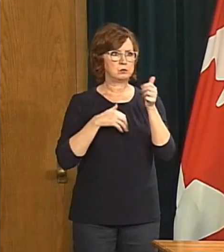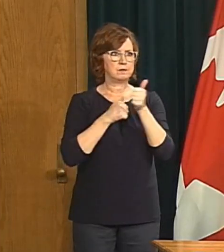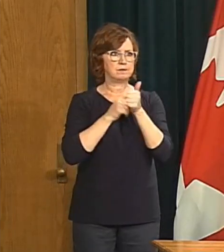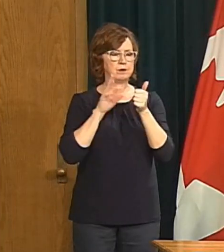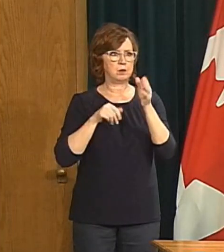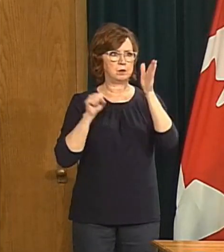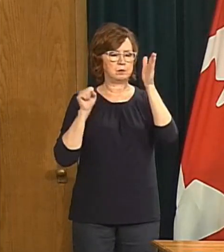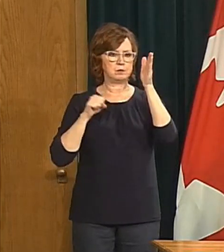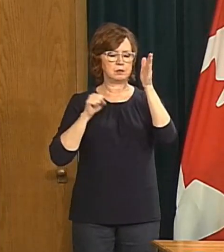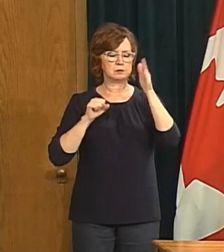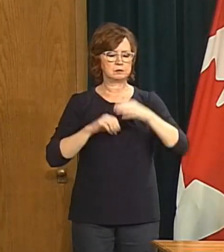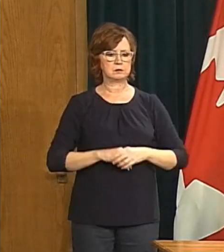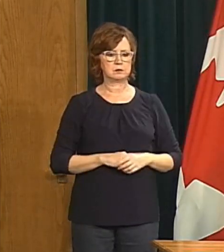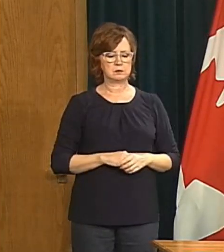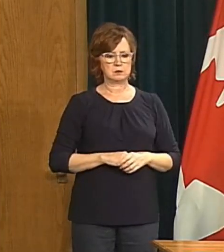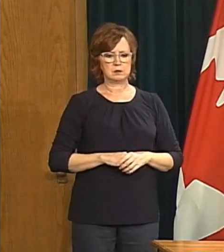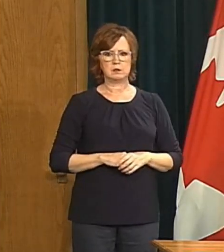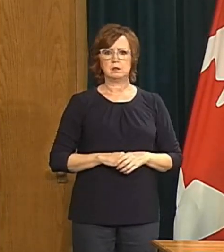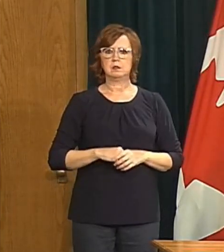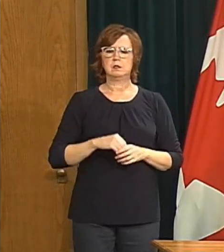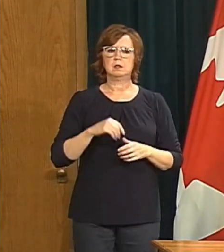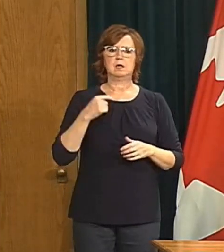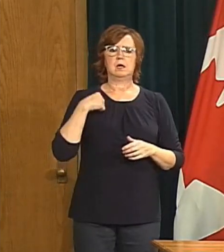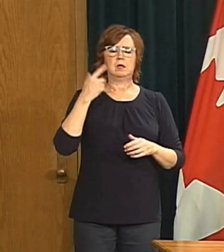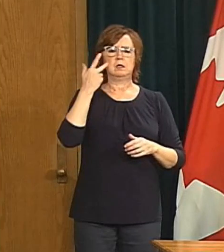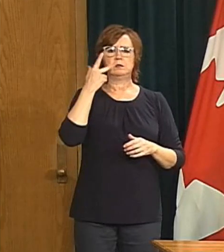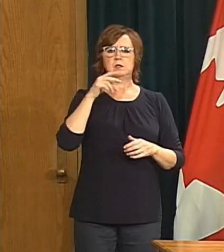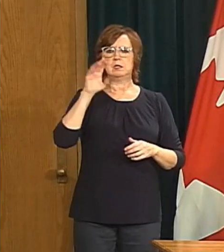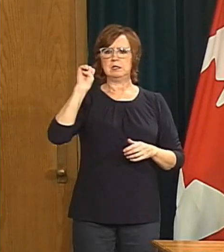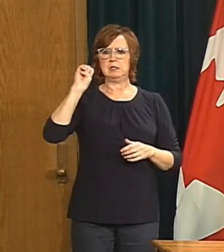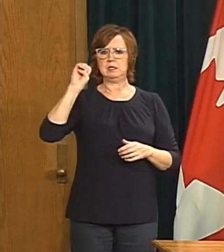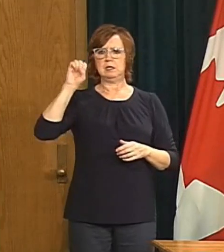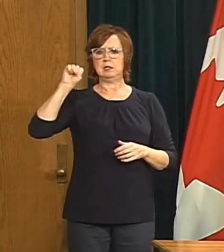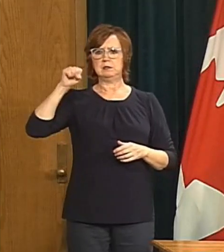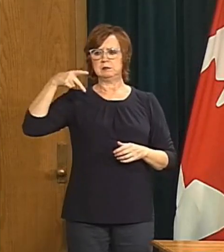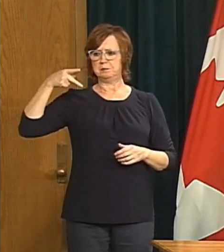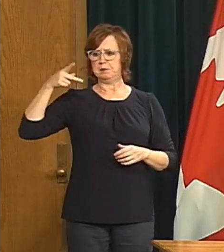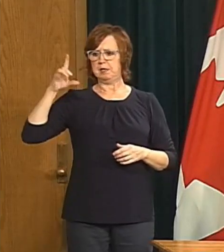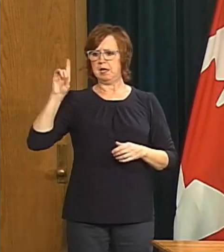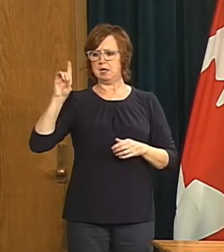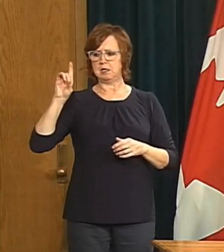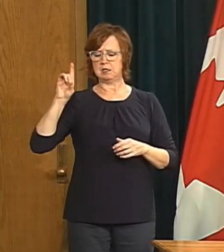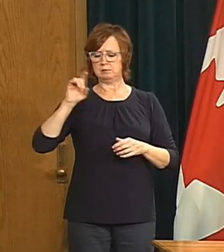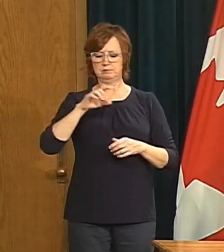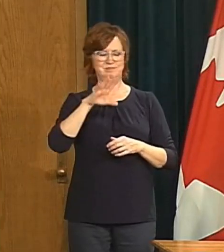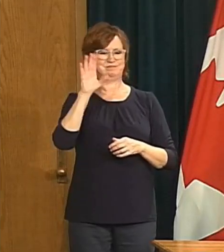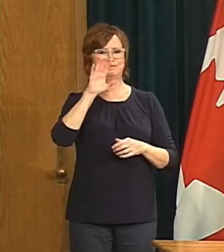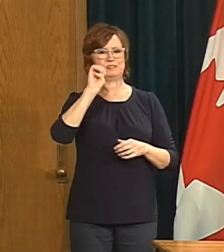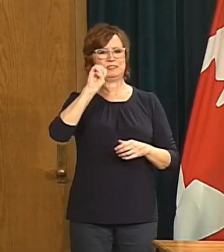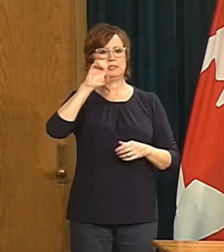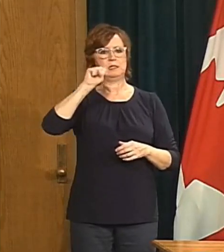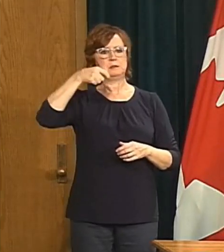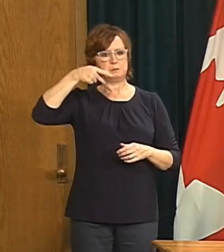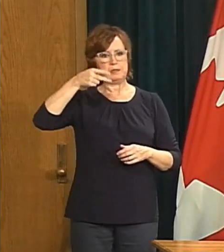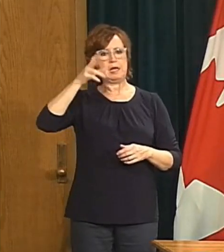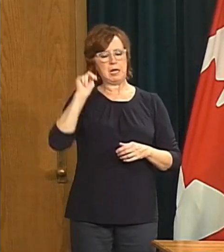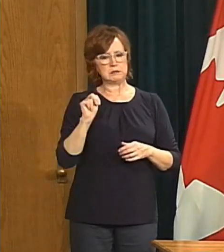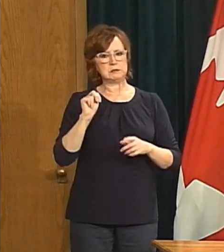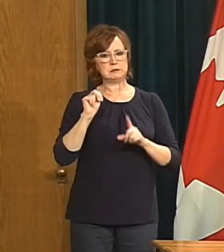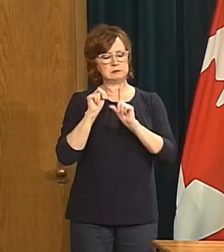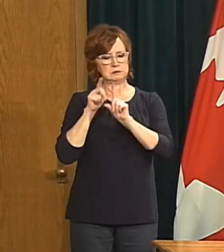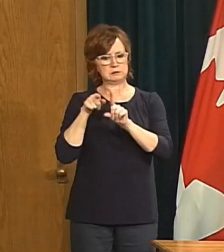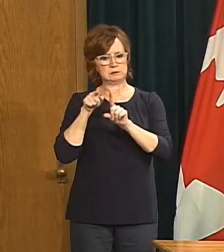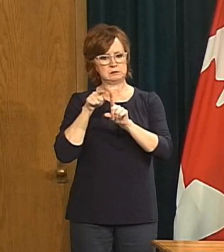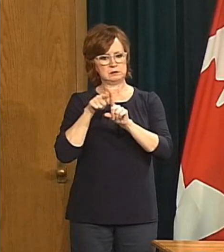Yeah, you may have seen a story from ESPN that Saskatoon has been mentioned as one of the possible locations for a neutral